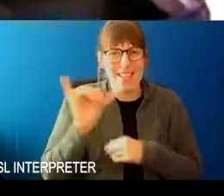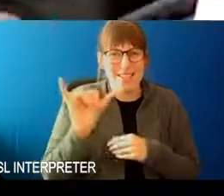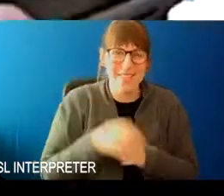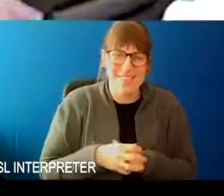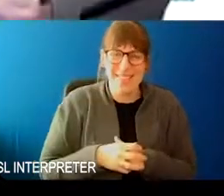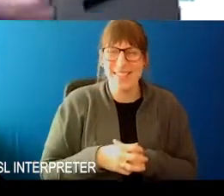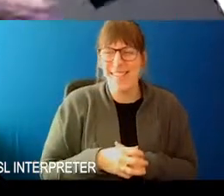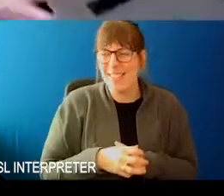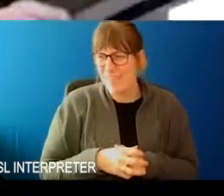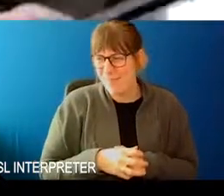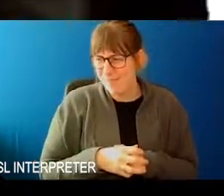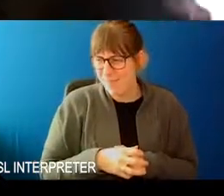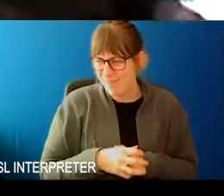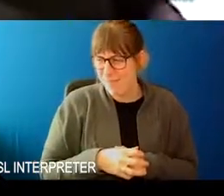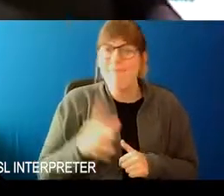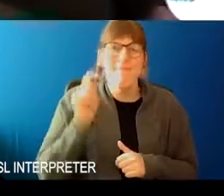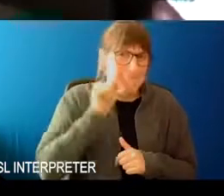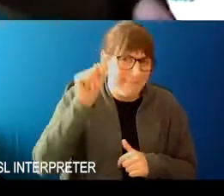We're back on the top there.